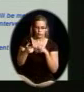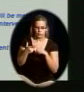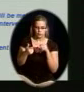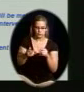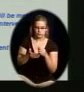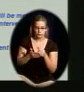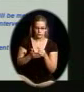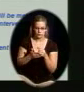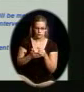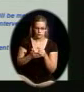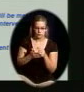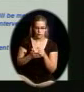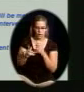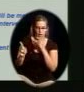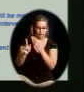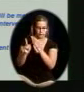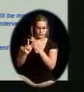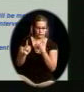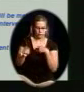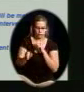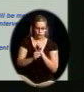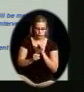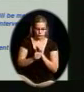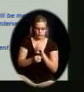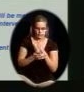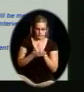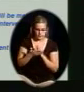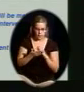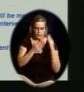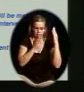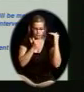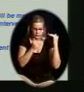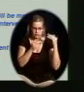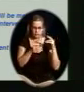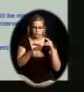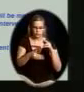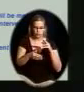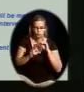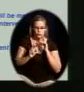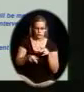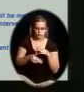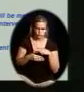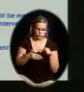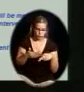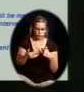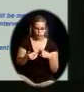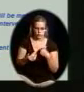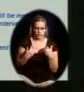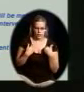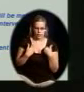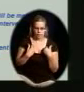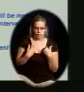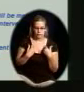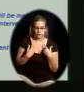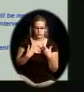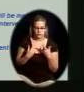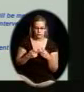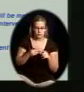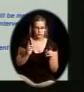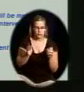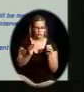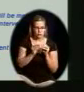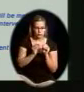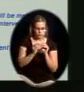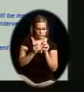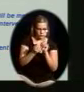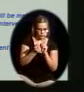particular objectives that we're working on, some expected results that we have. It is also more tailored when you come to looking at